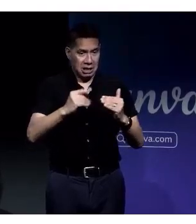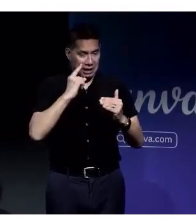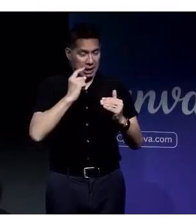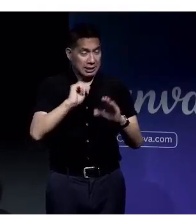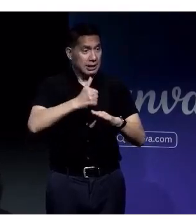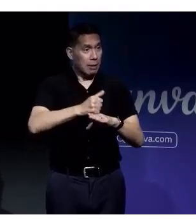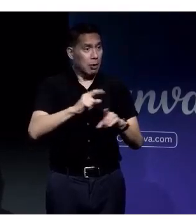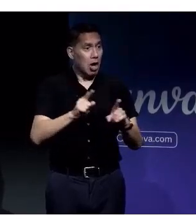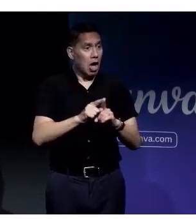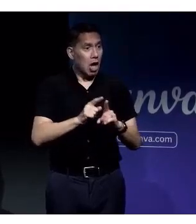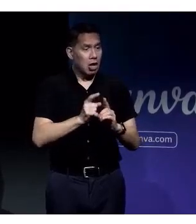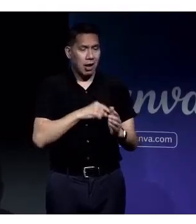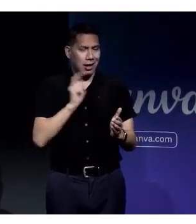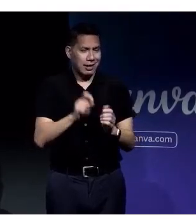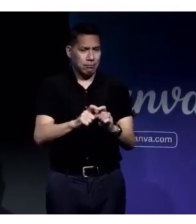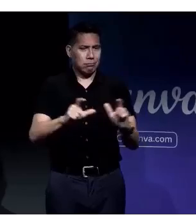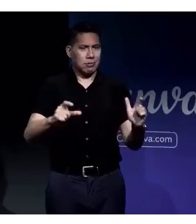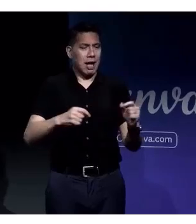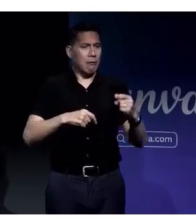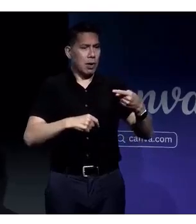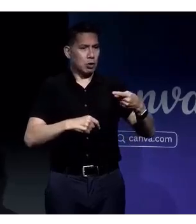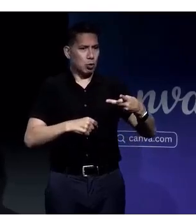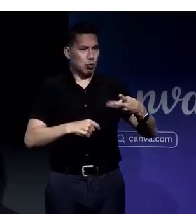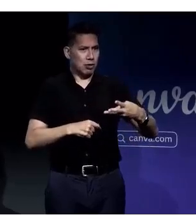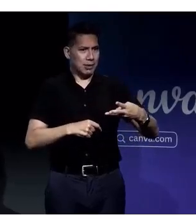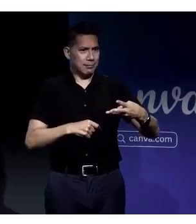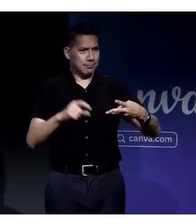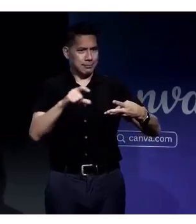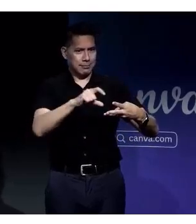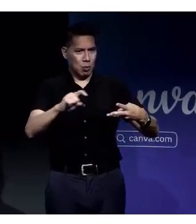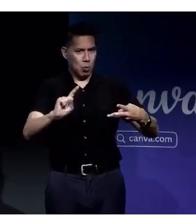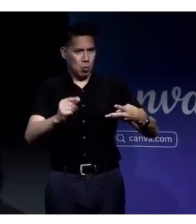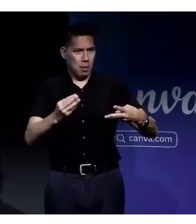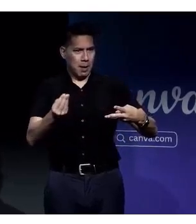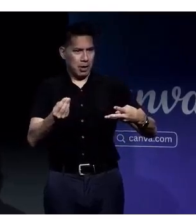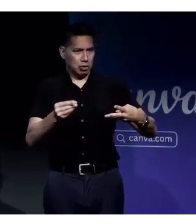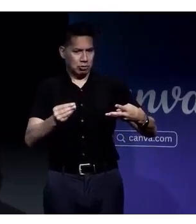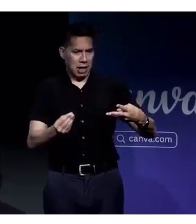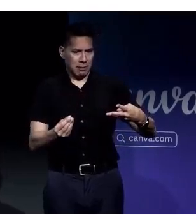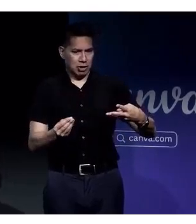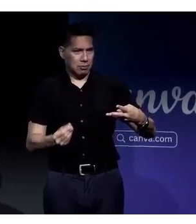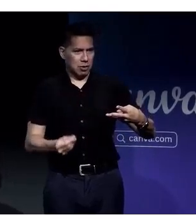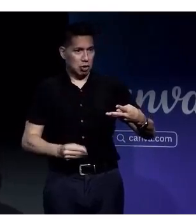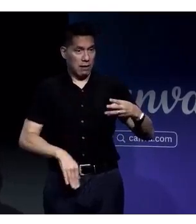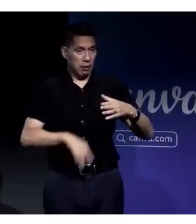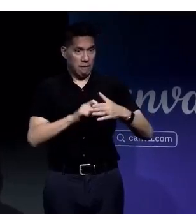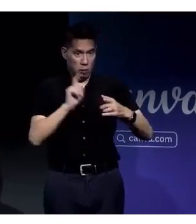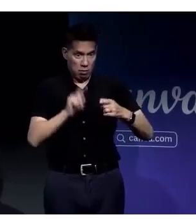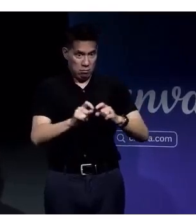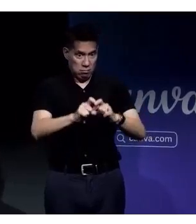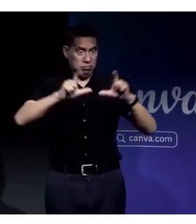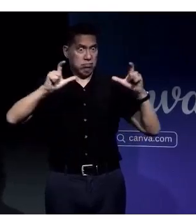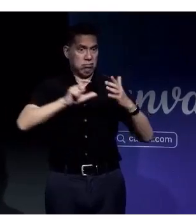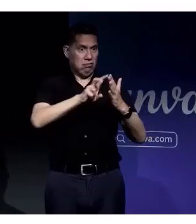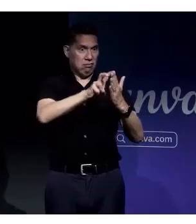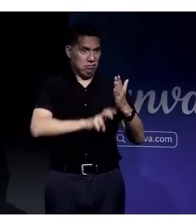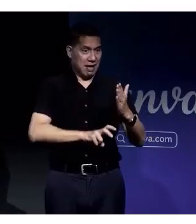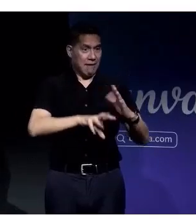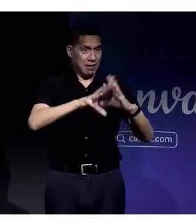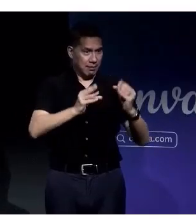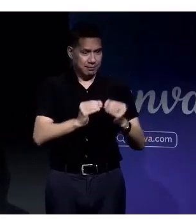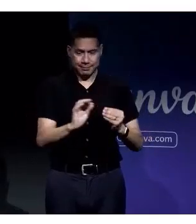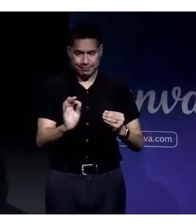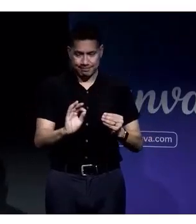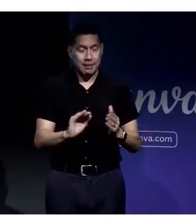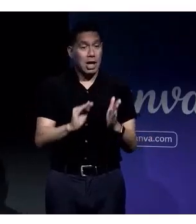preview of 3 of their account balances on their homepage so they don't have to go over to their full accounts list. And today